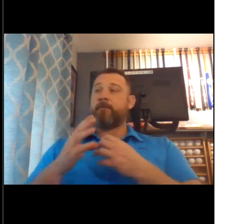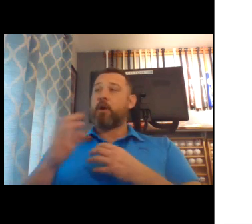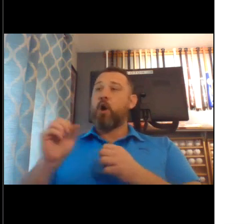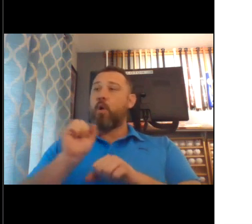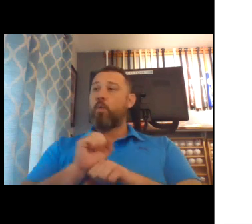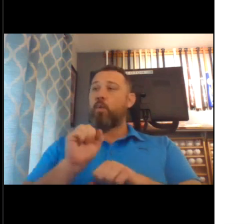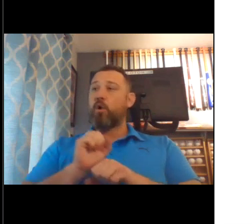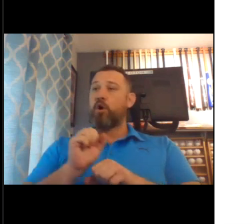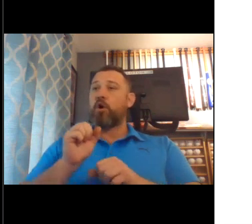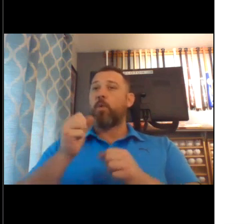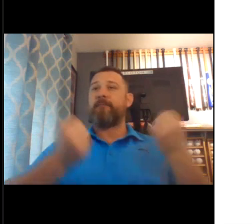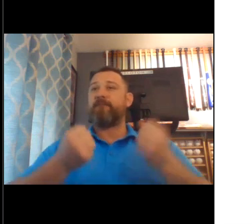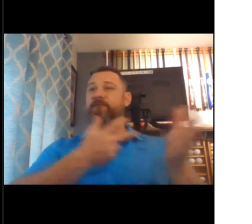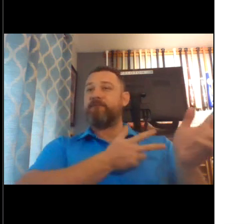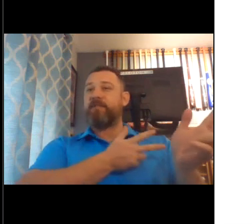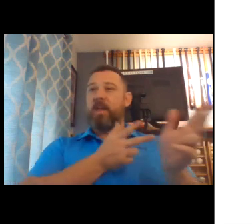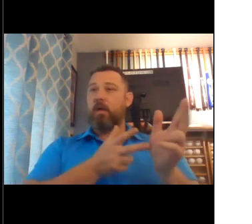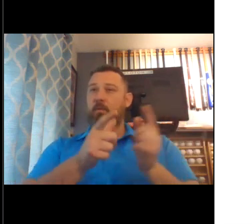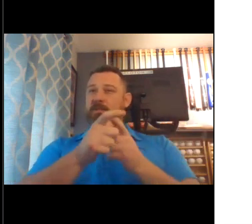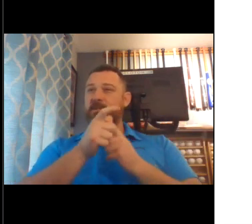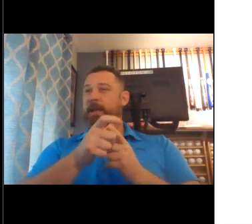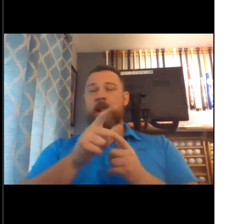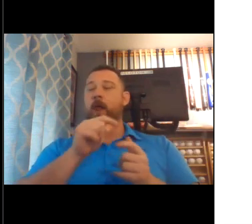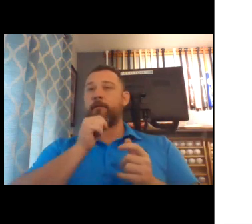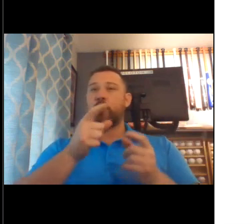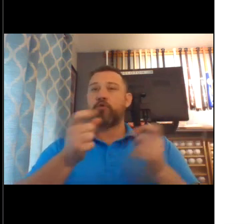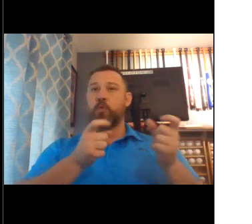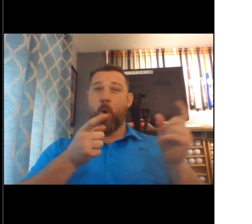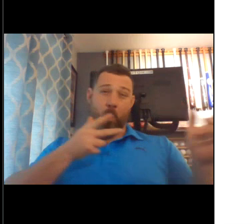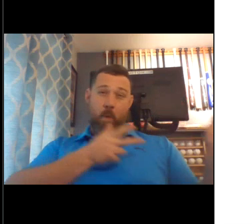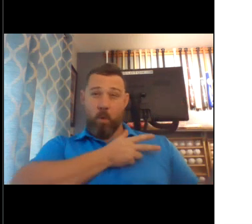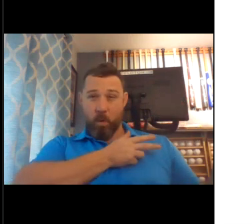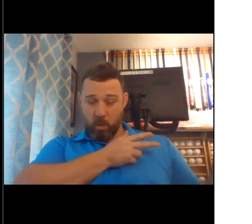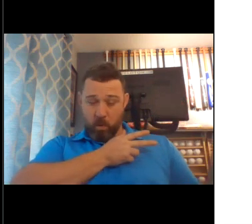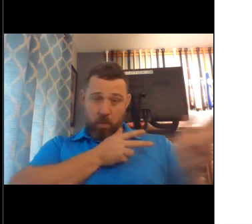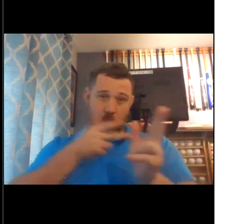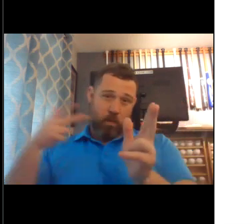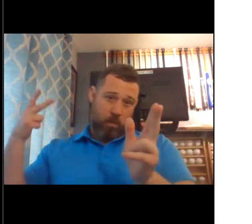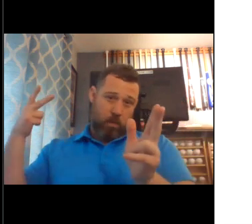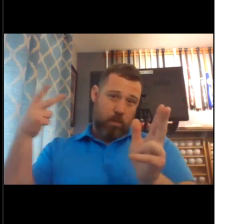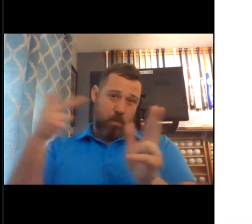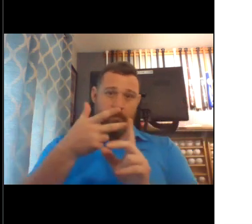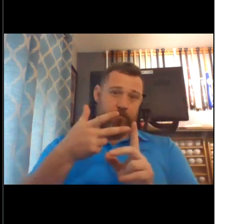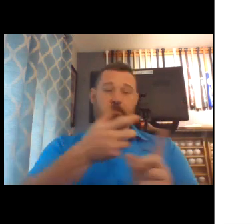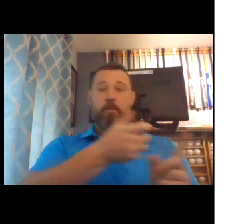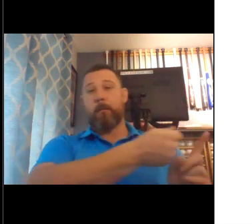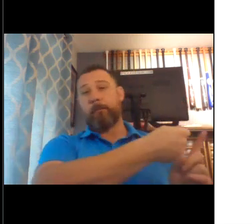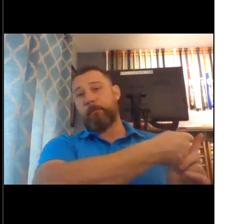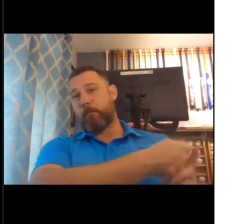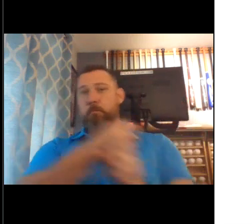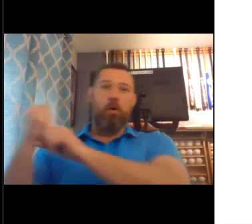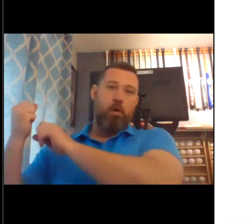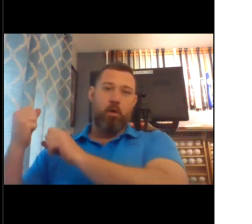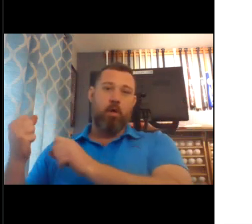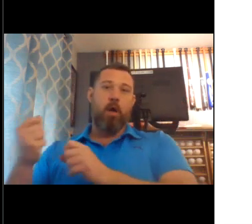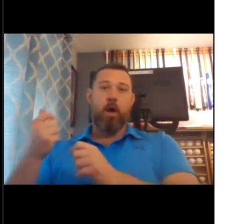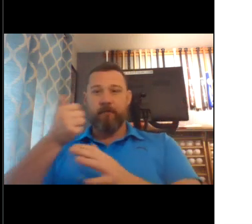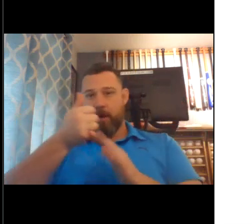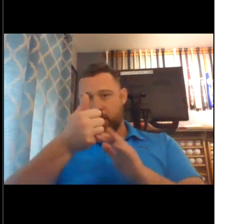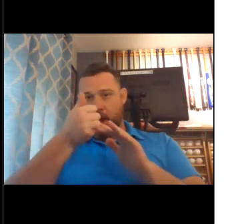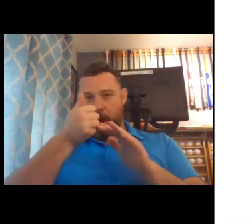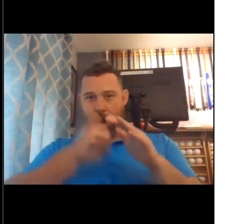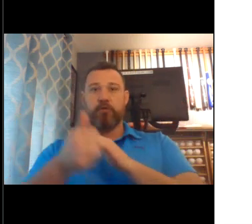when an errant vehicle was speeding out of control toward them in November of 2020. Ryan pulled his coworker out from under the maintenance